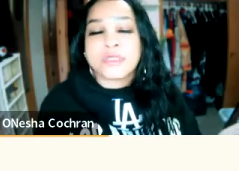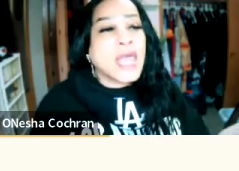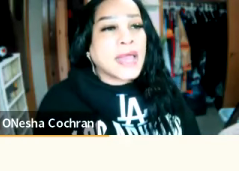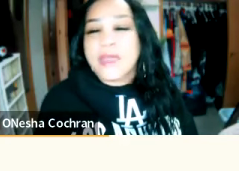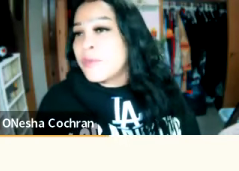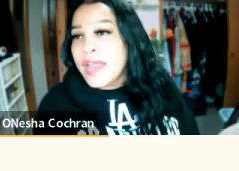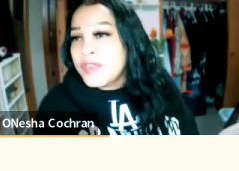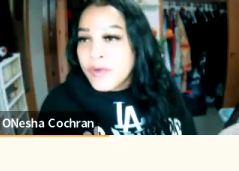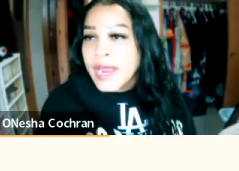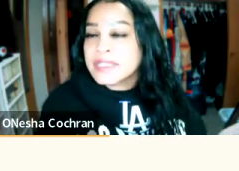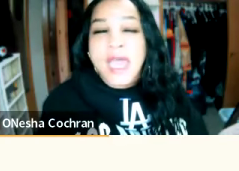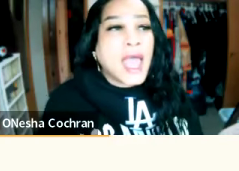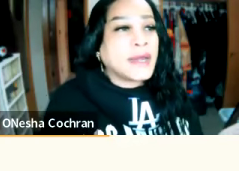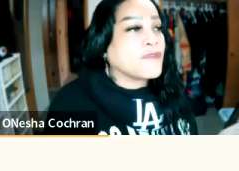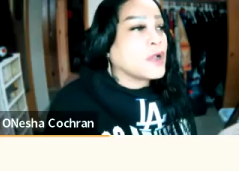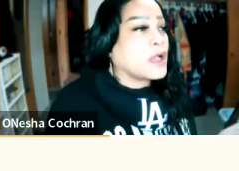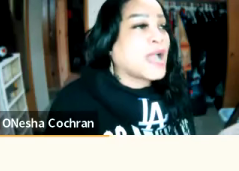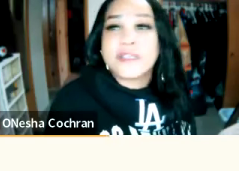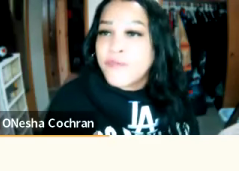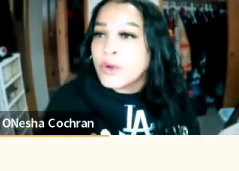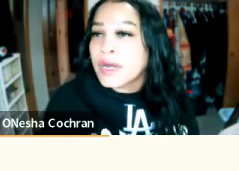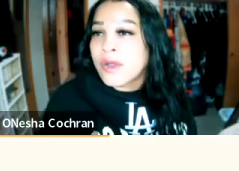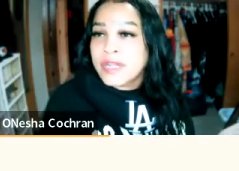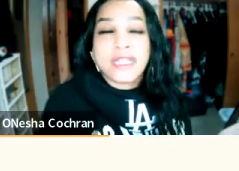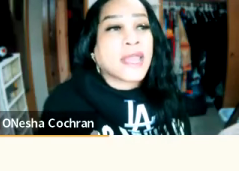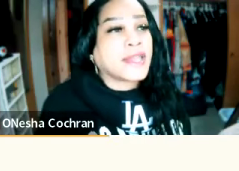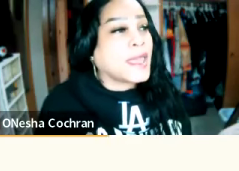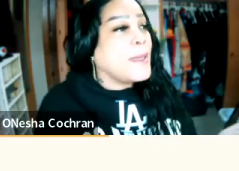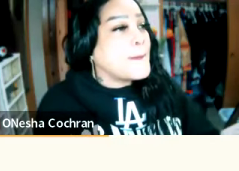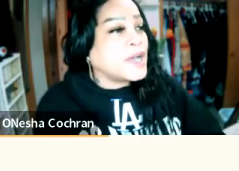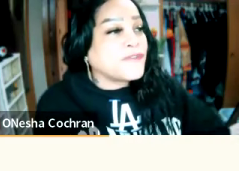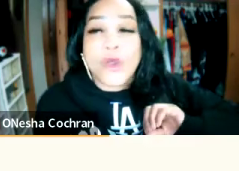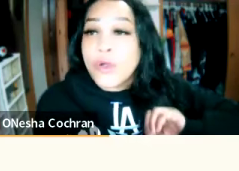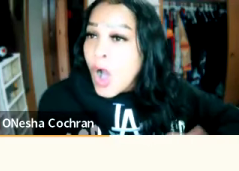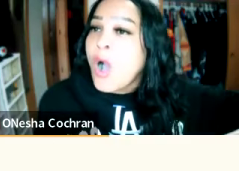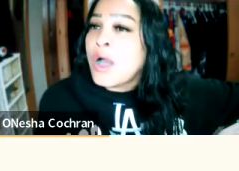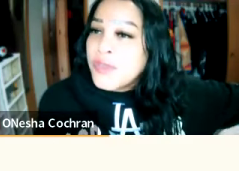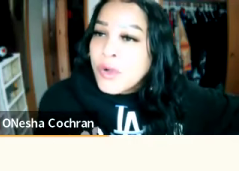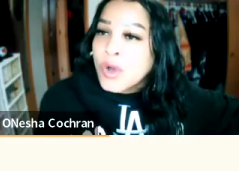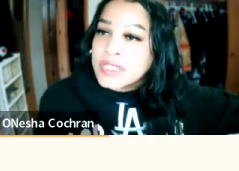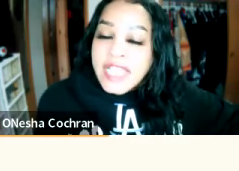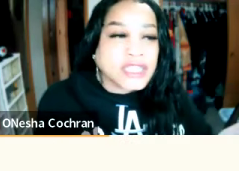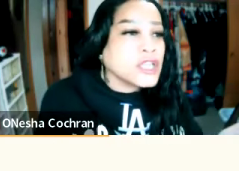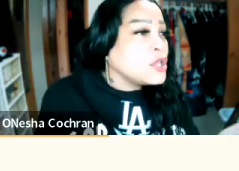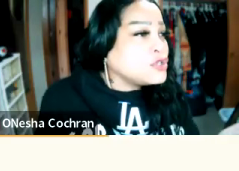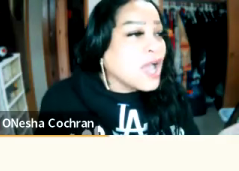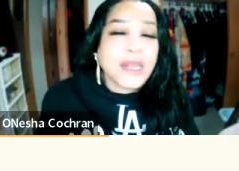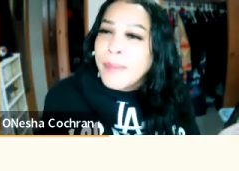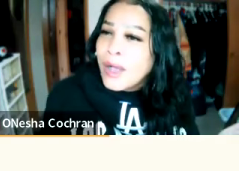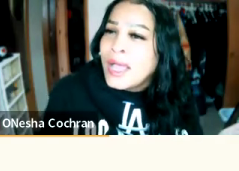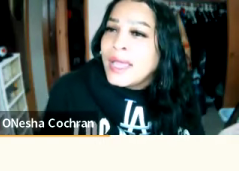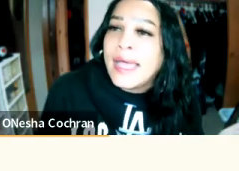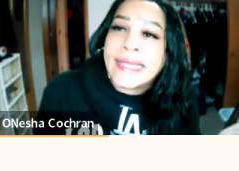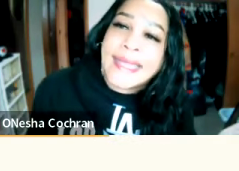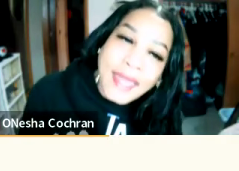for Miracles, I never read the grants. I never got to vote on it or anything like that. But for all other organizations, you